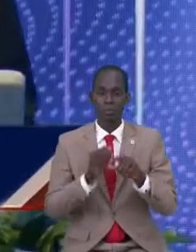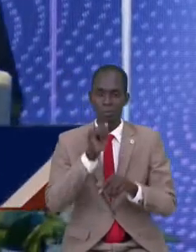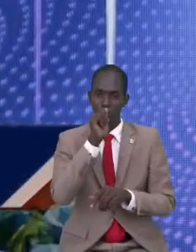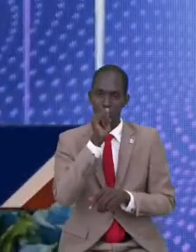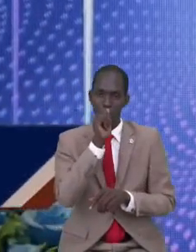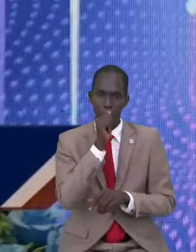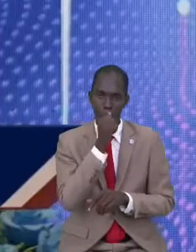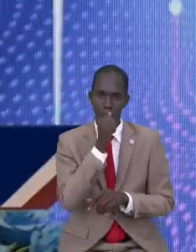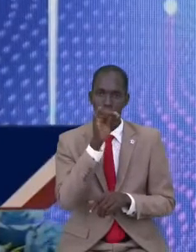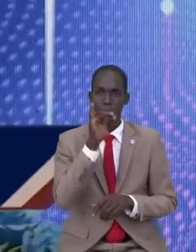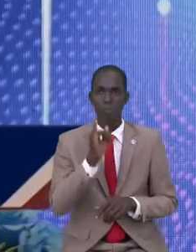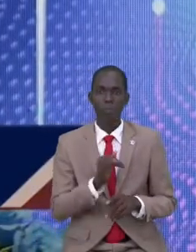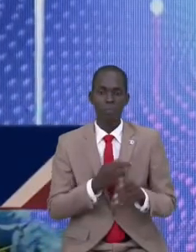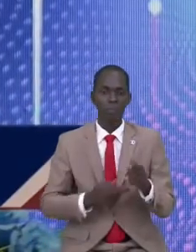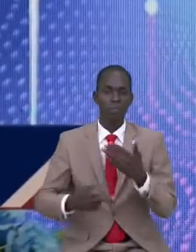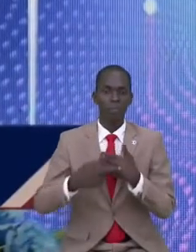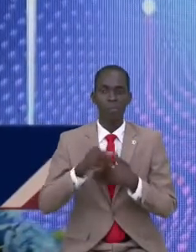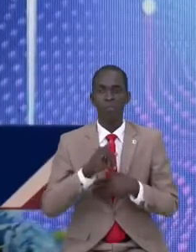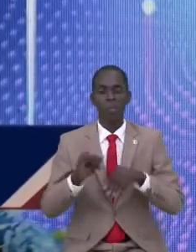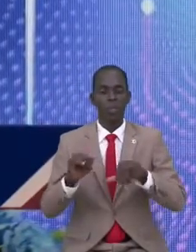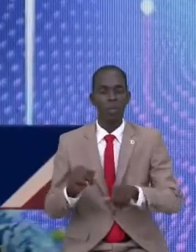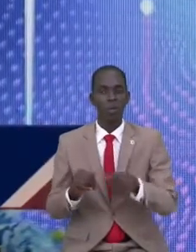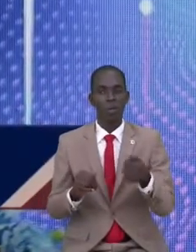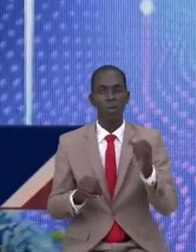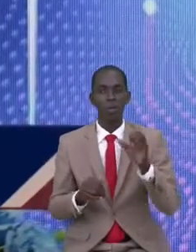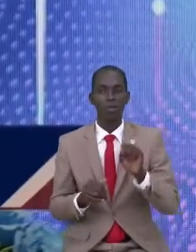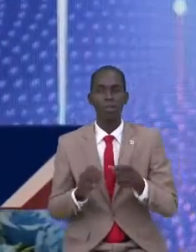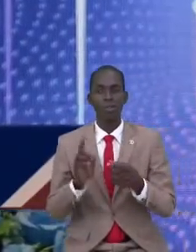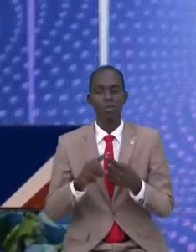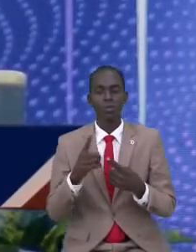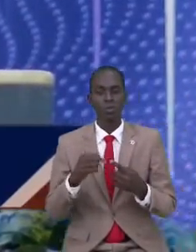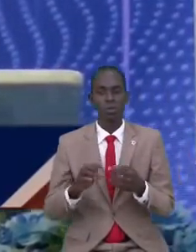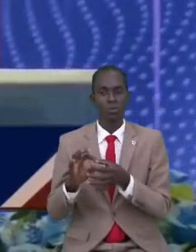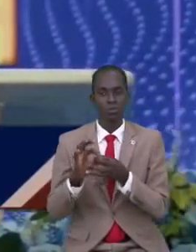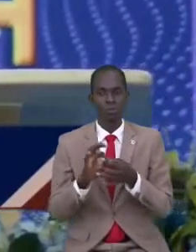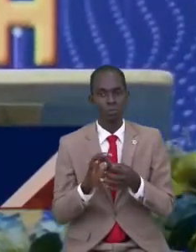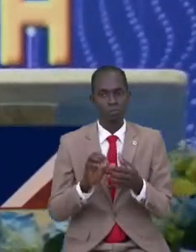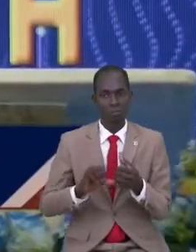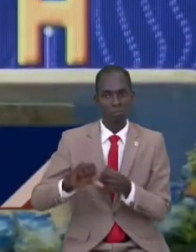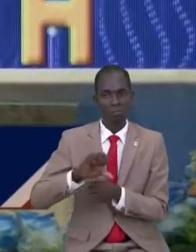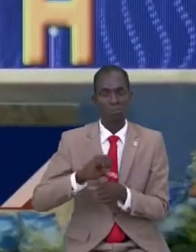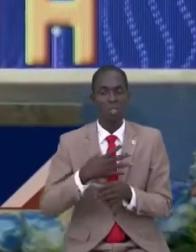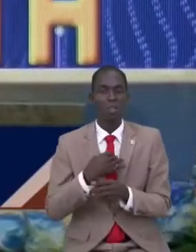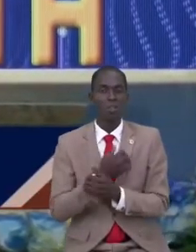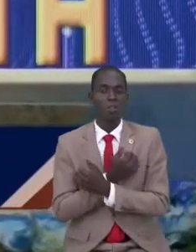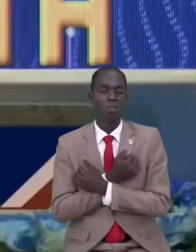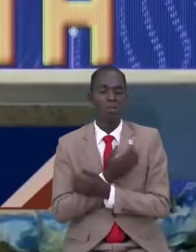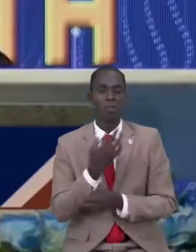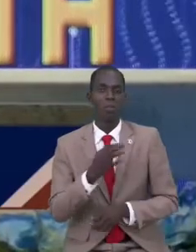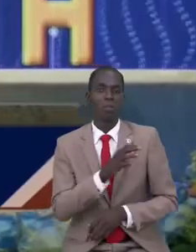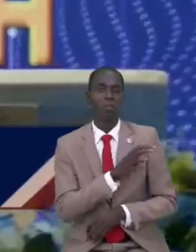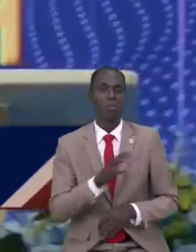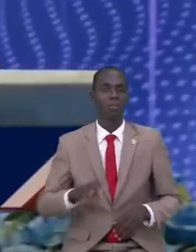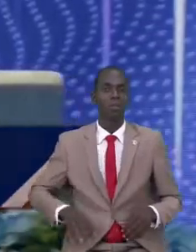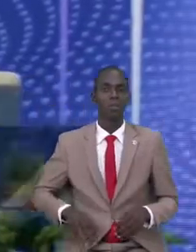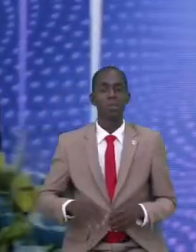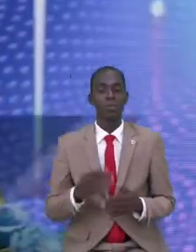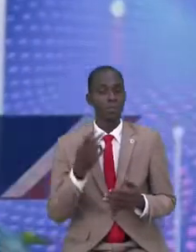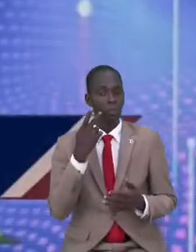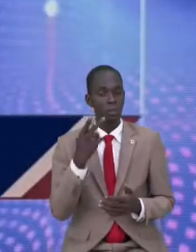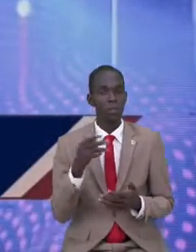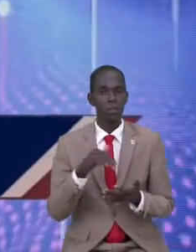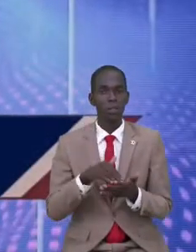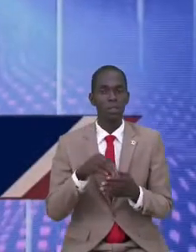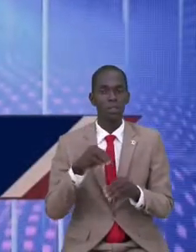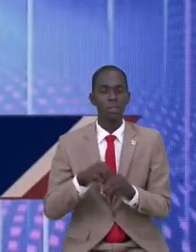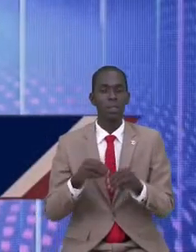patiently restoring others to the fellowship and love of Christ. Once again, Galatians